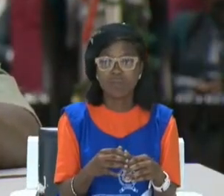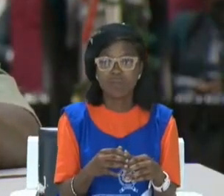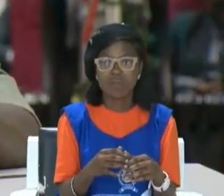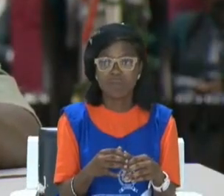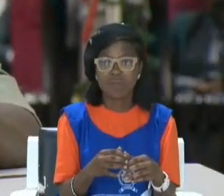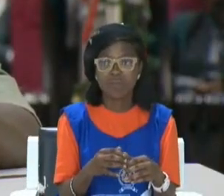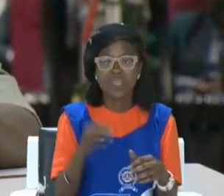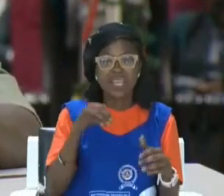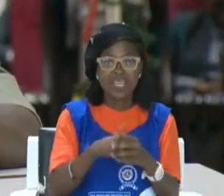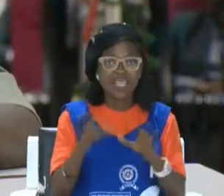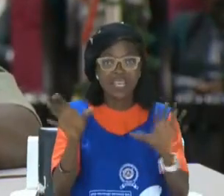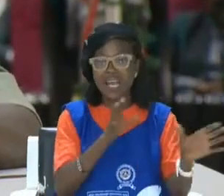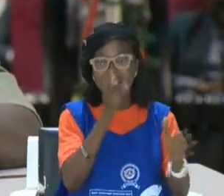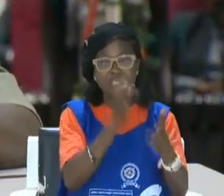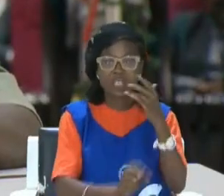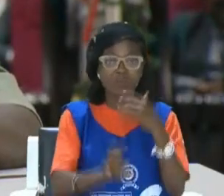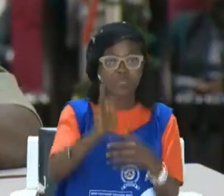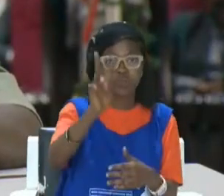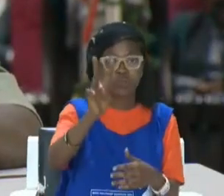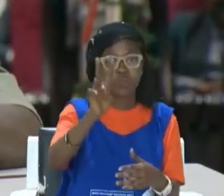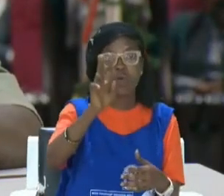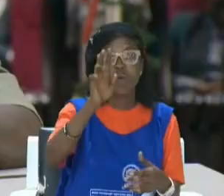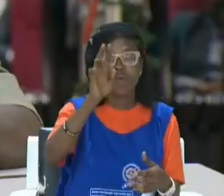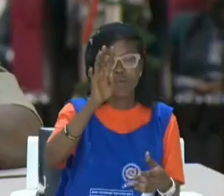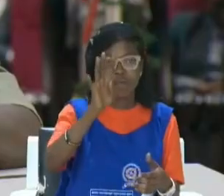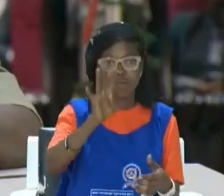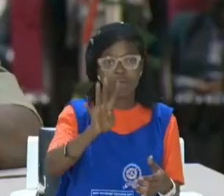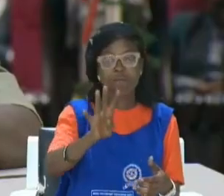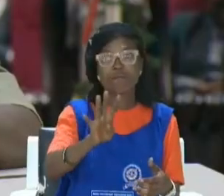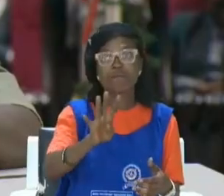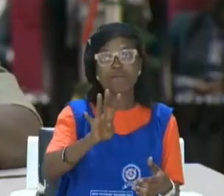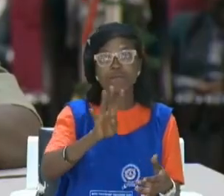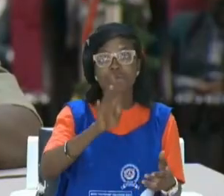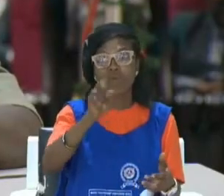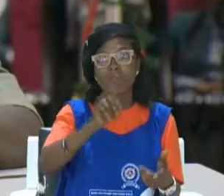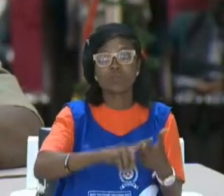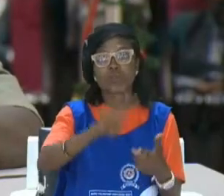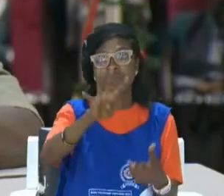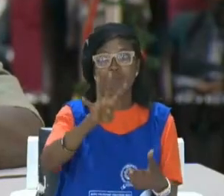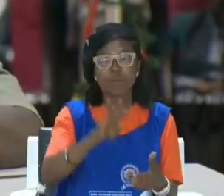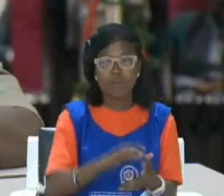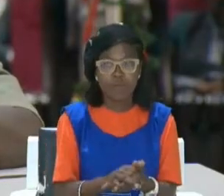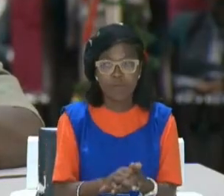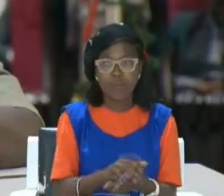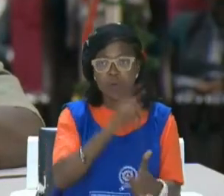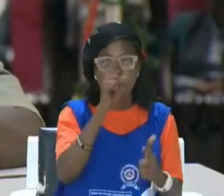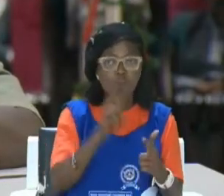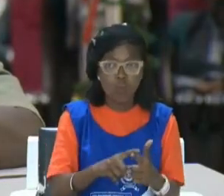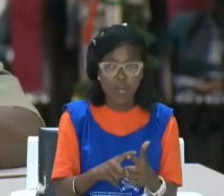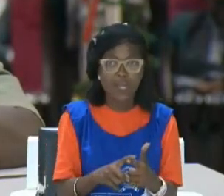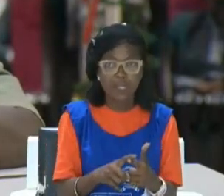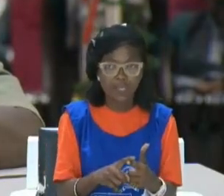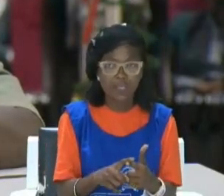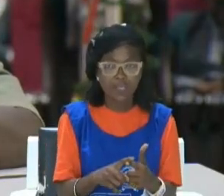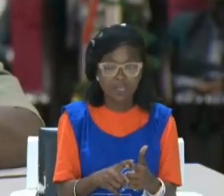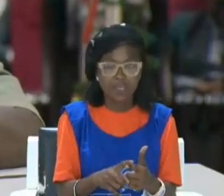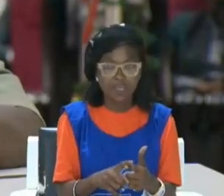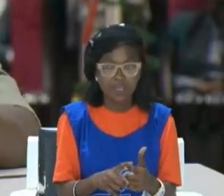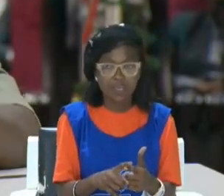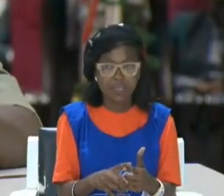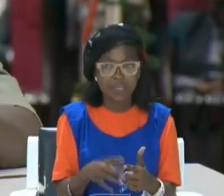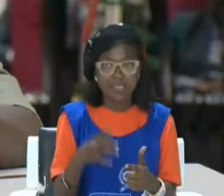In Acts chapter 2, verse 1 to 4, Acts chapter 2 from verse 1 to 4, when